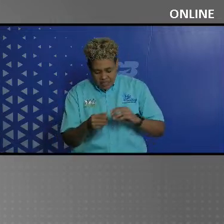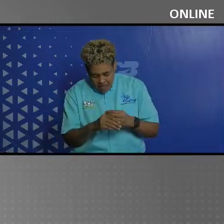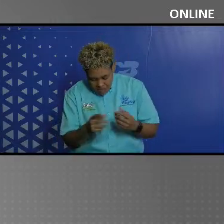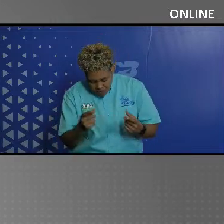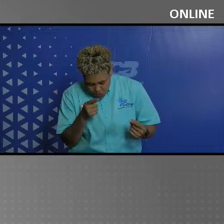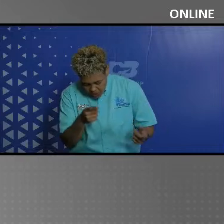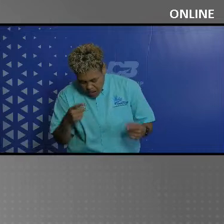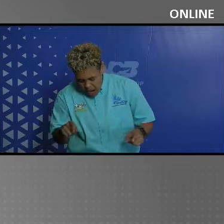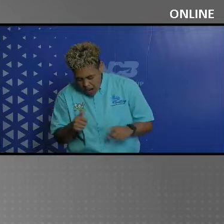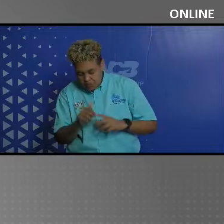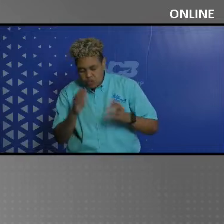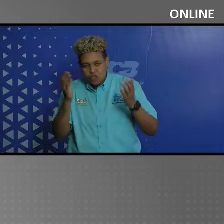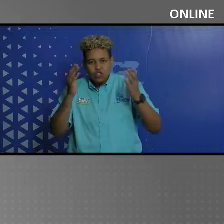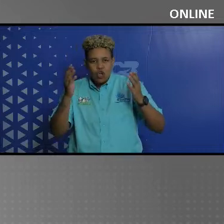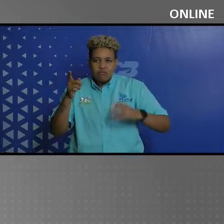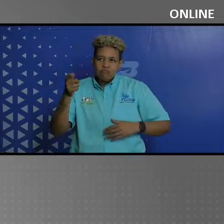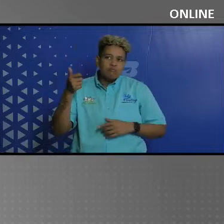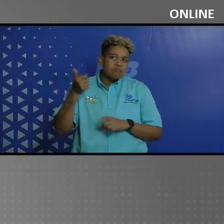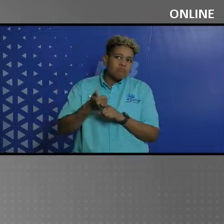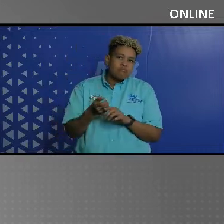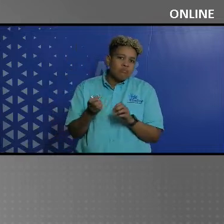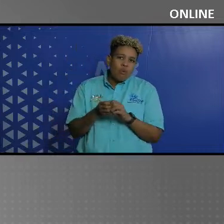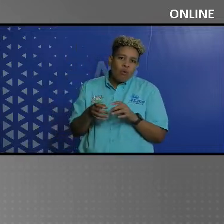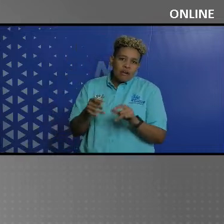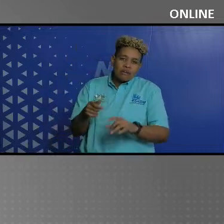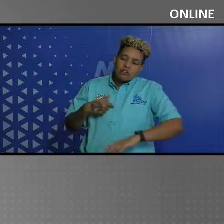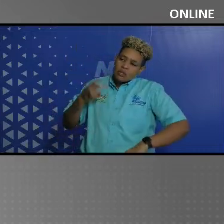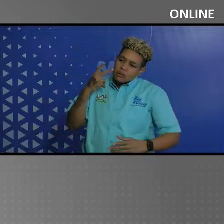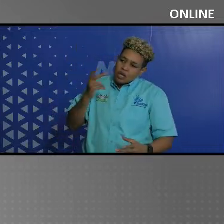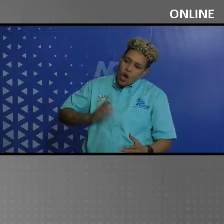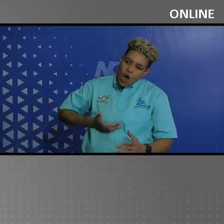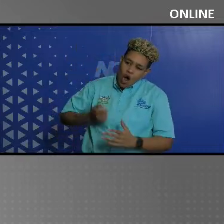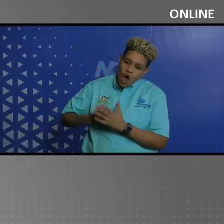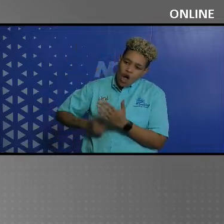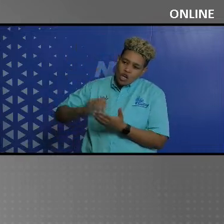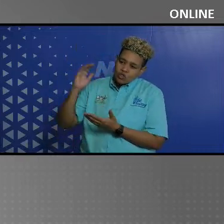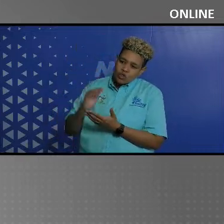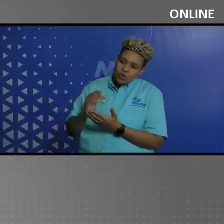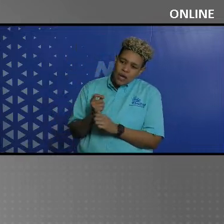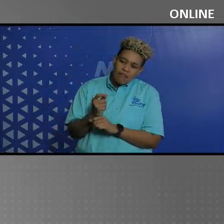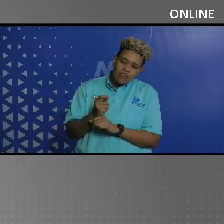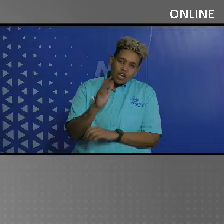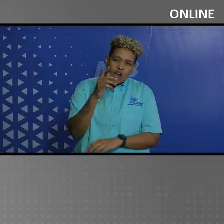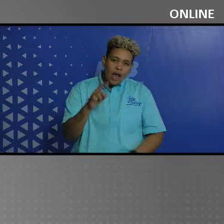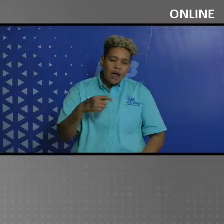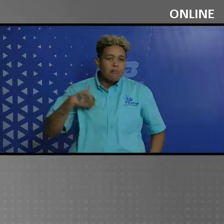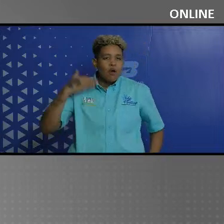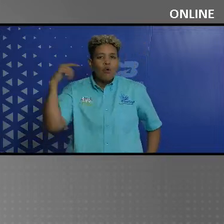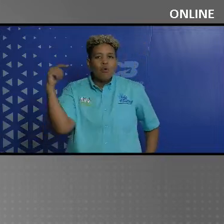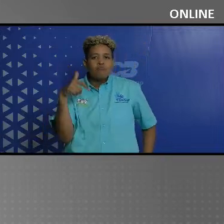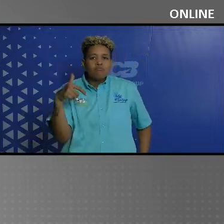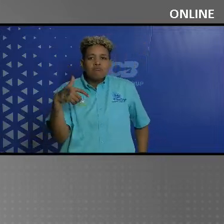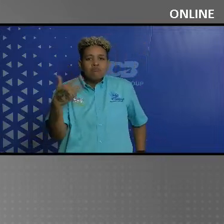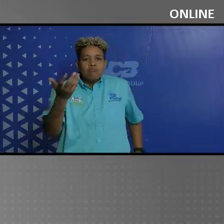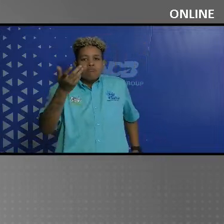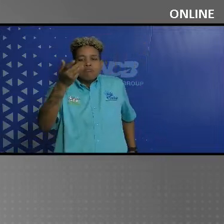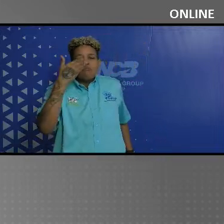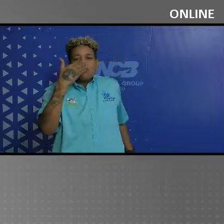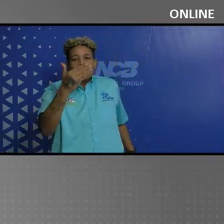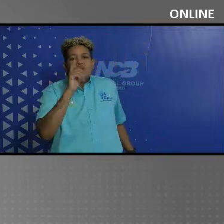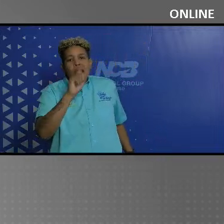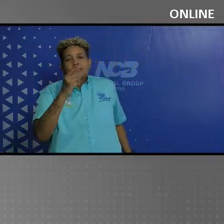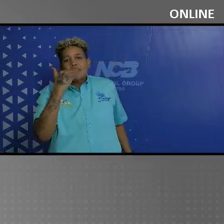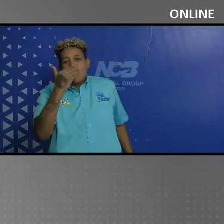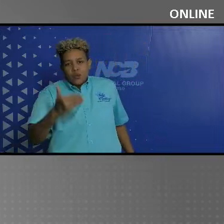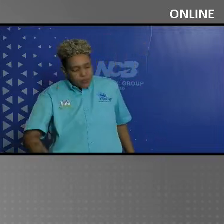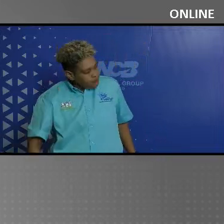doing so, still becoming even more efficient and reducing our costs year over year. I hope that is a good answer. Thank